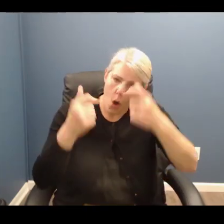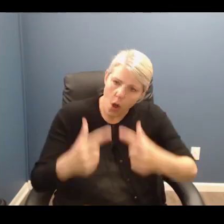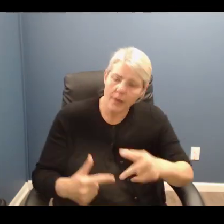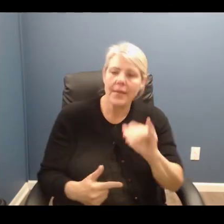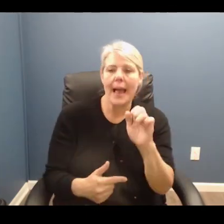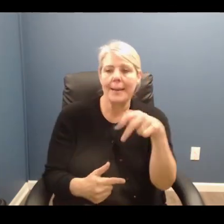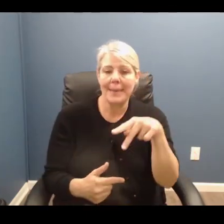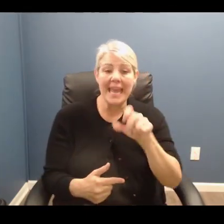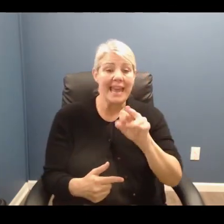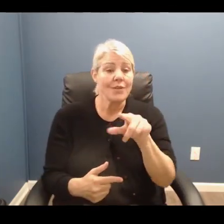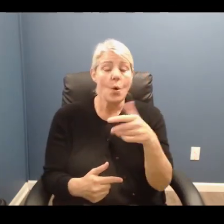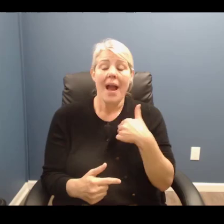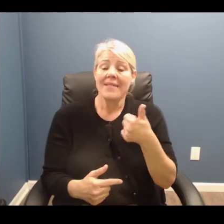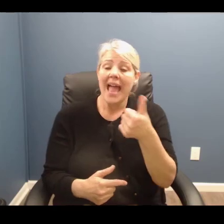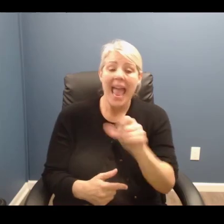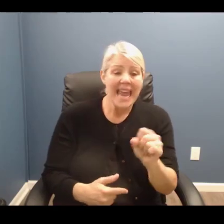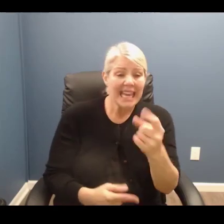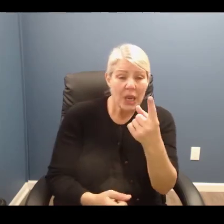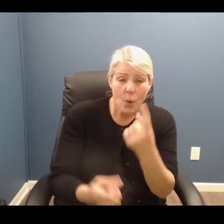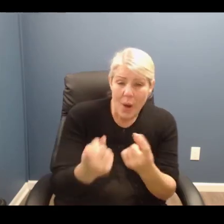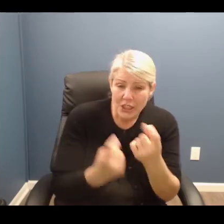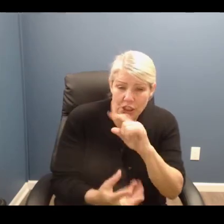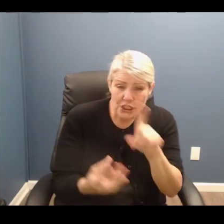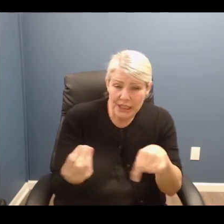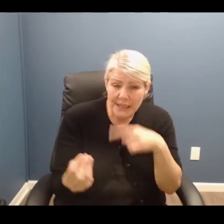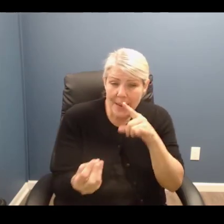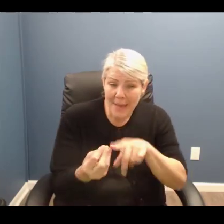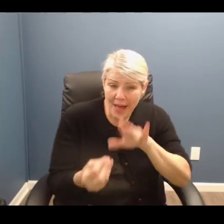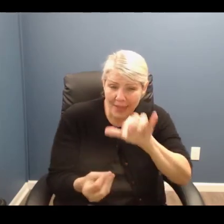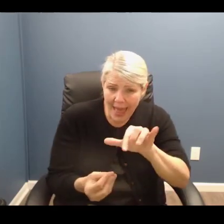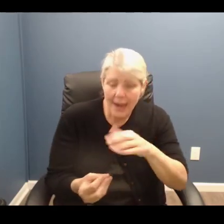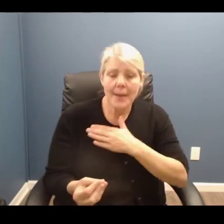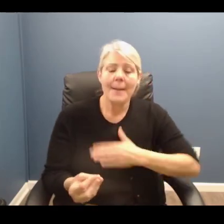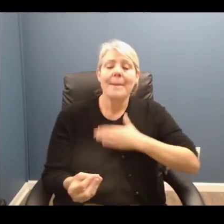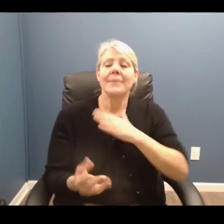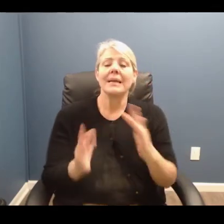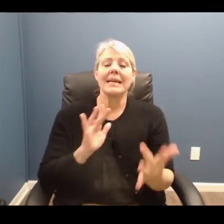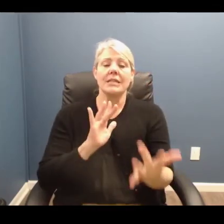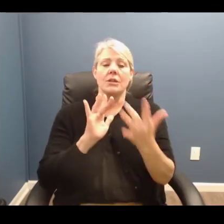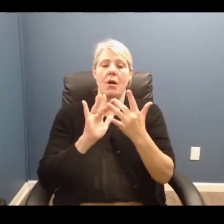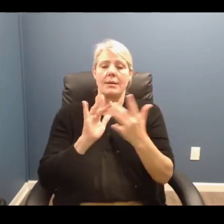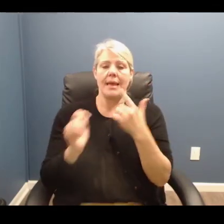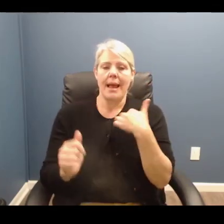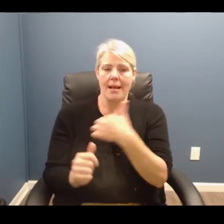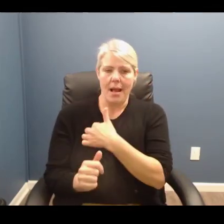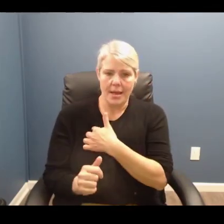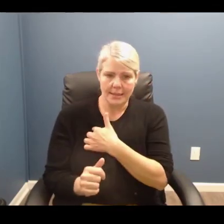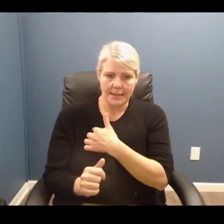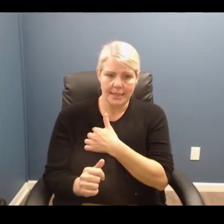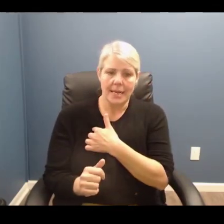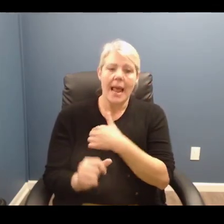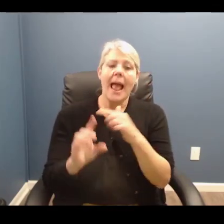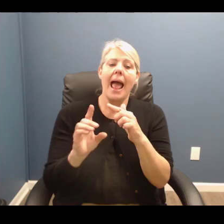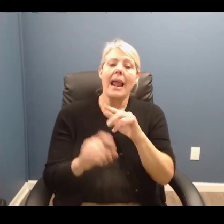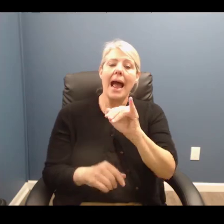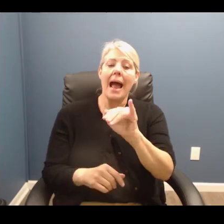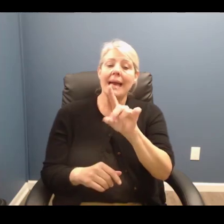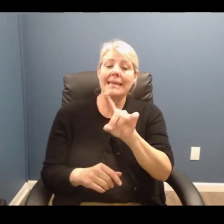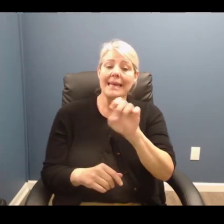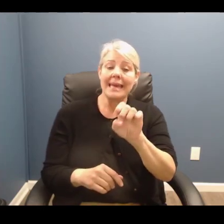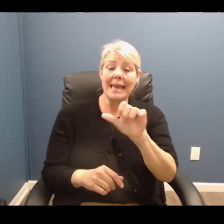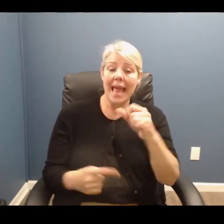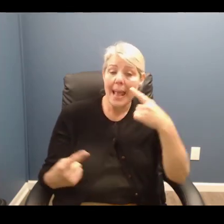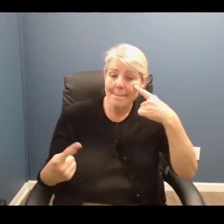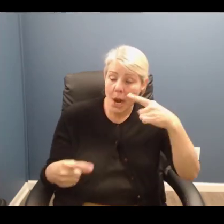IEP. If you have any questions regarding the series, please contact staff at the Division of